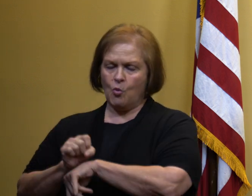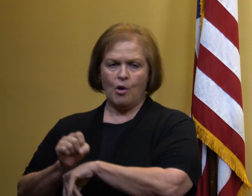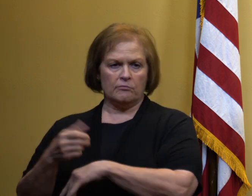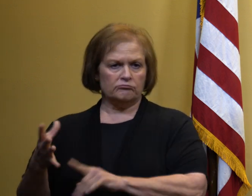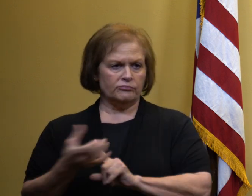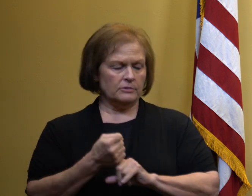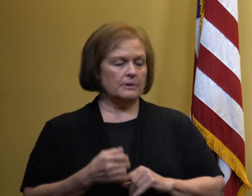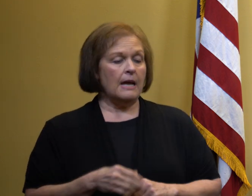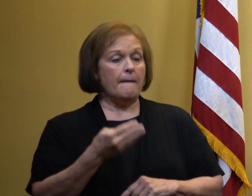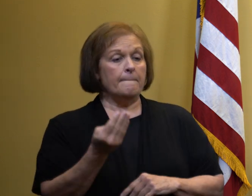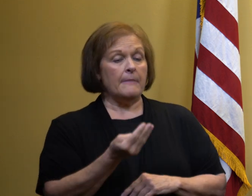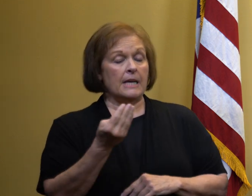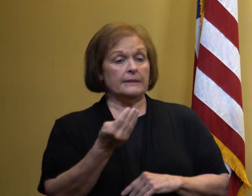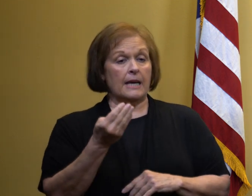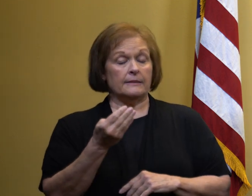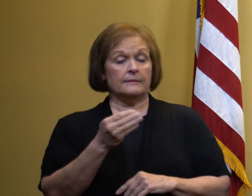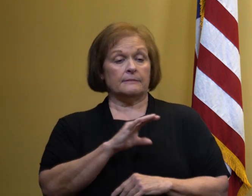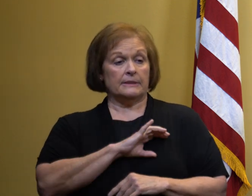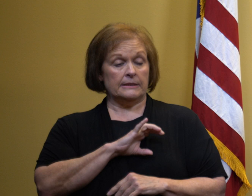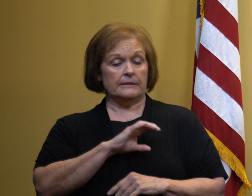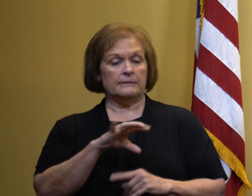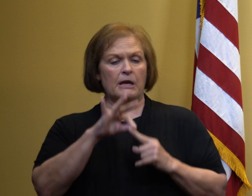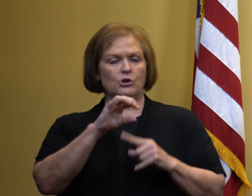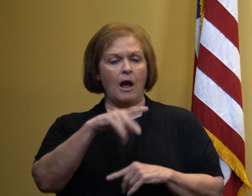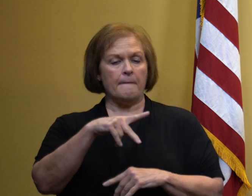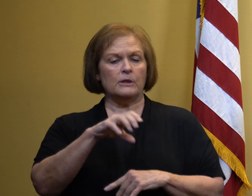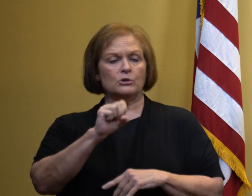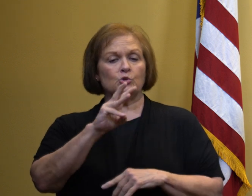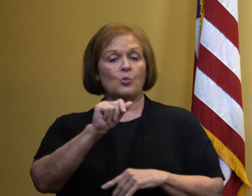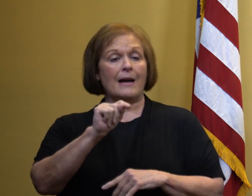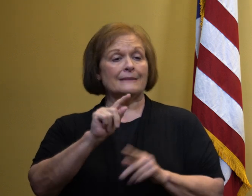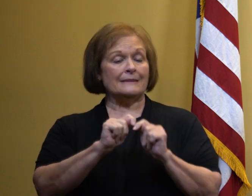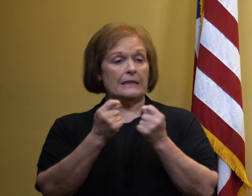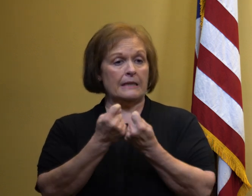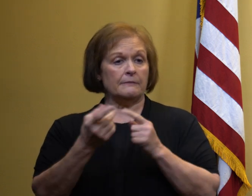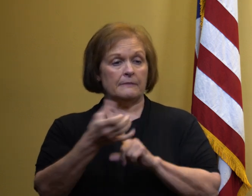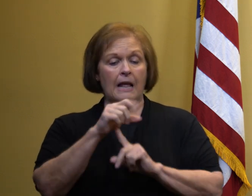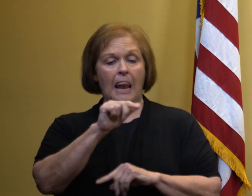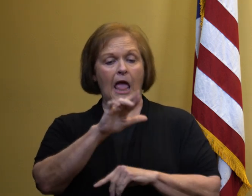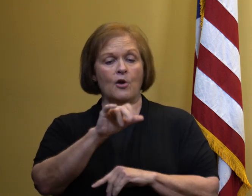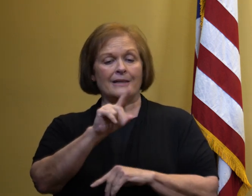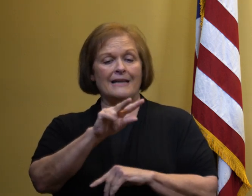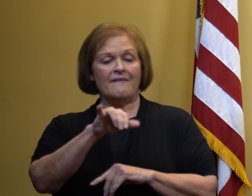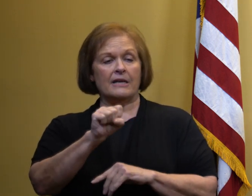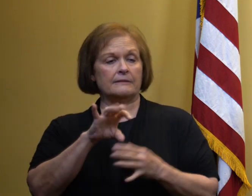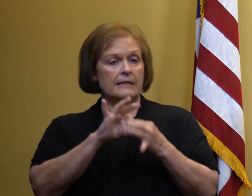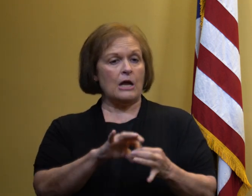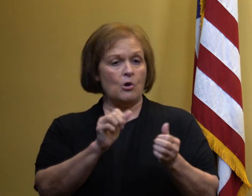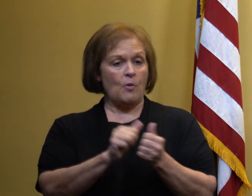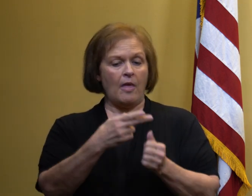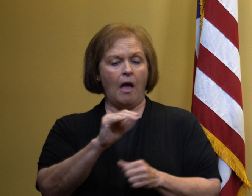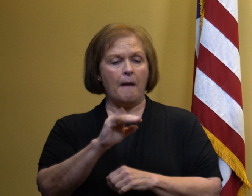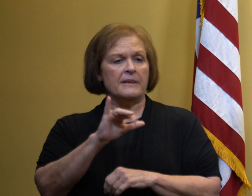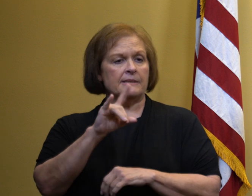Also on Monday, NOPD Special Ops, our SWAT team, arrested Larry Davis in connection again with the